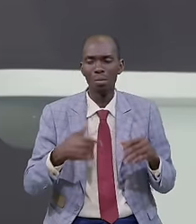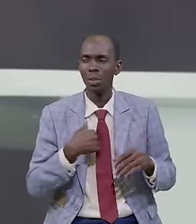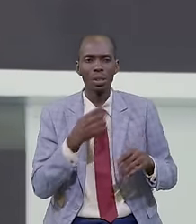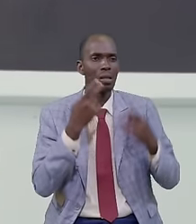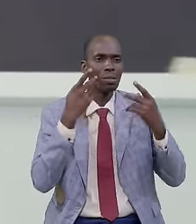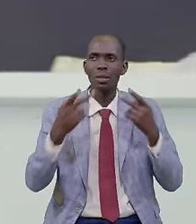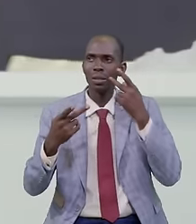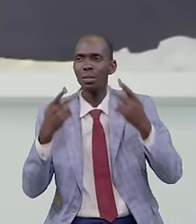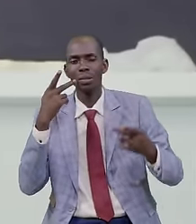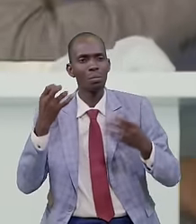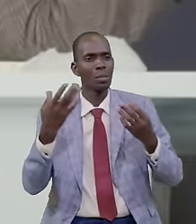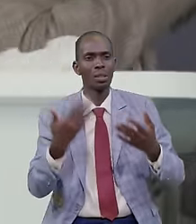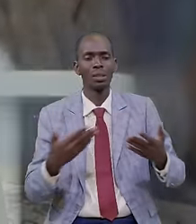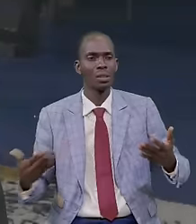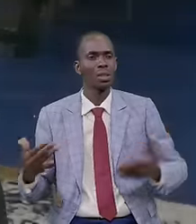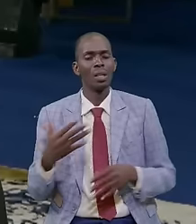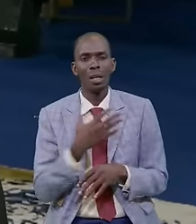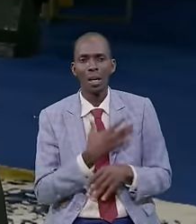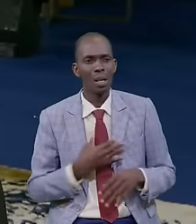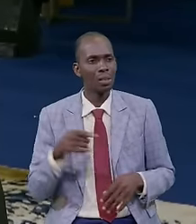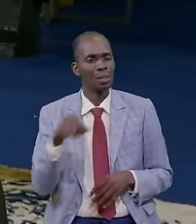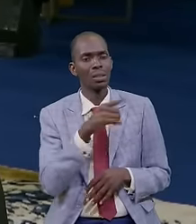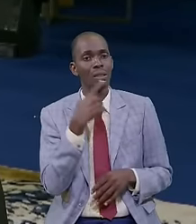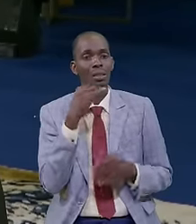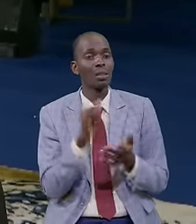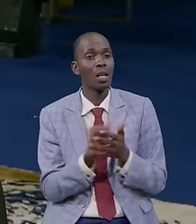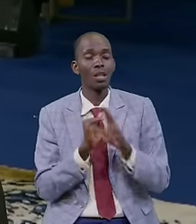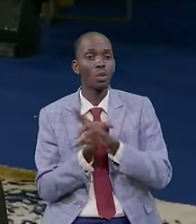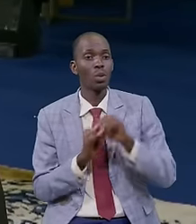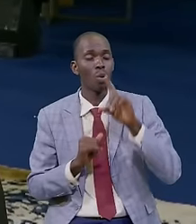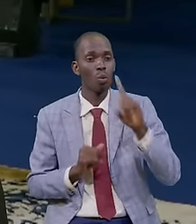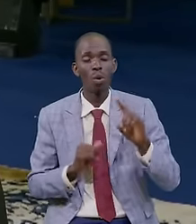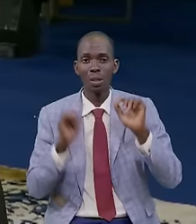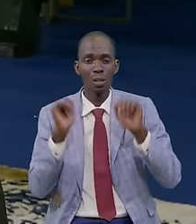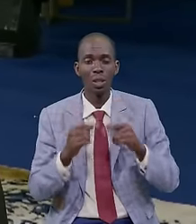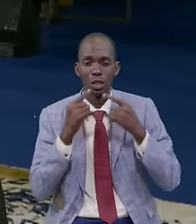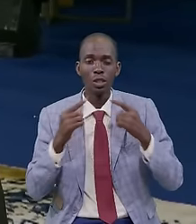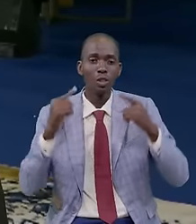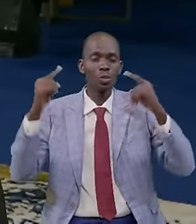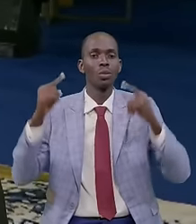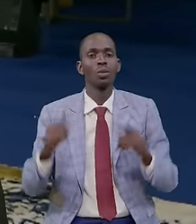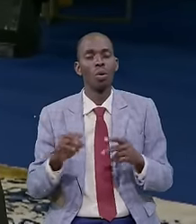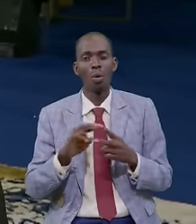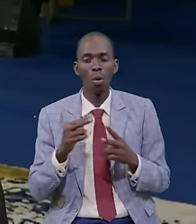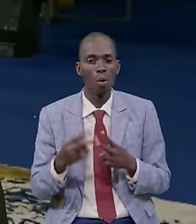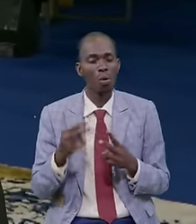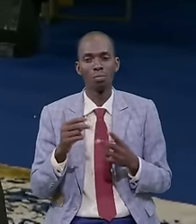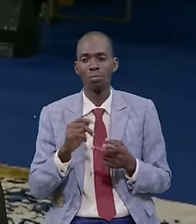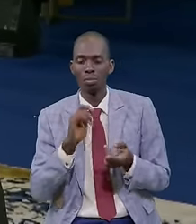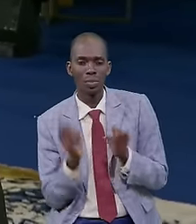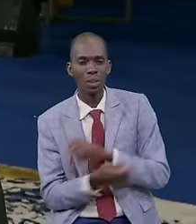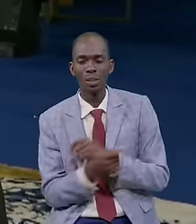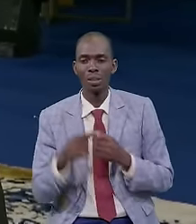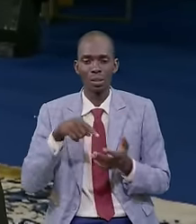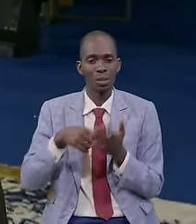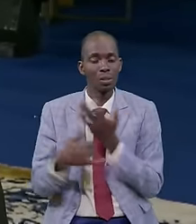conclusion nobody and nobody can make it and make the country turn in the right direction. If you accept